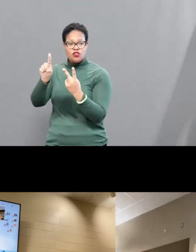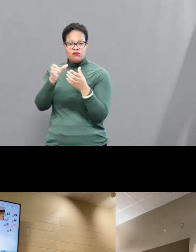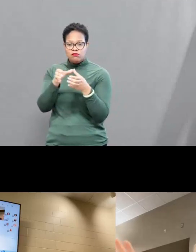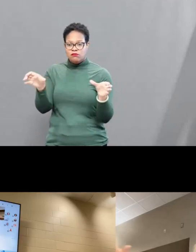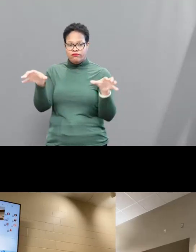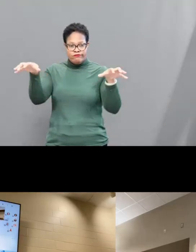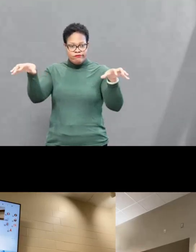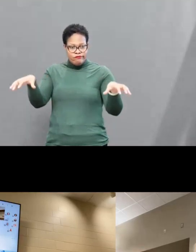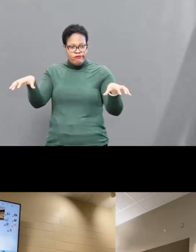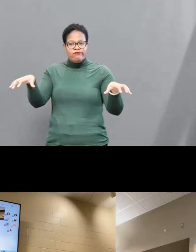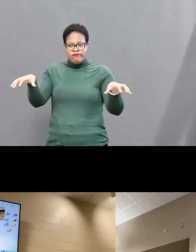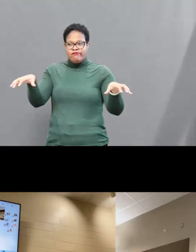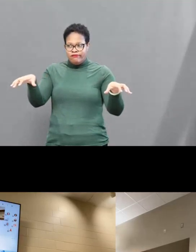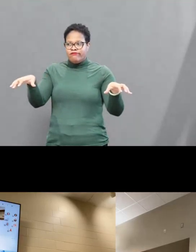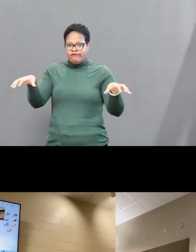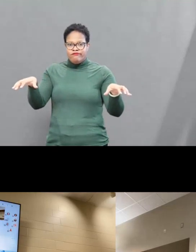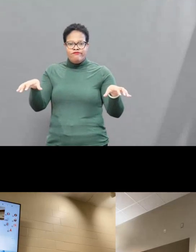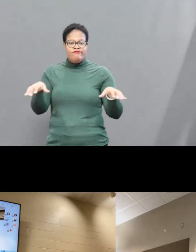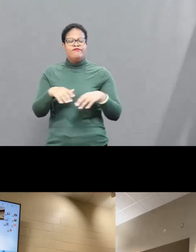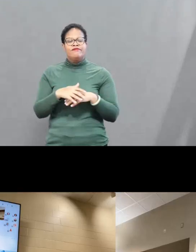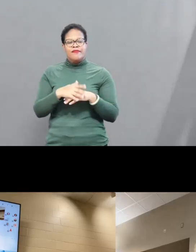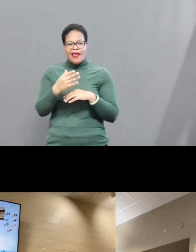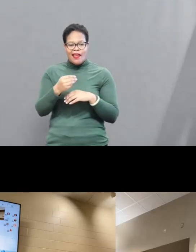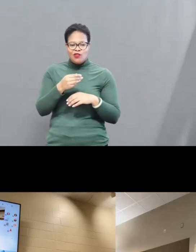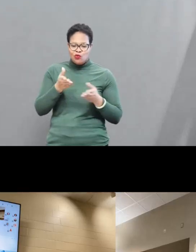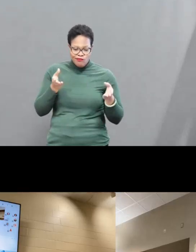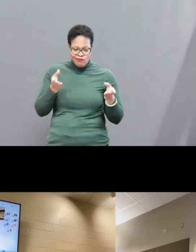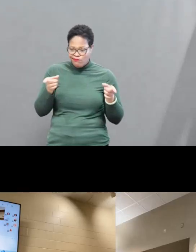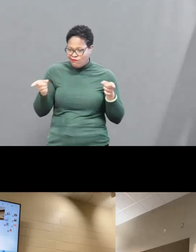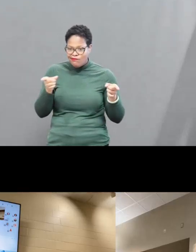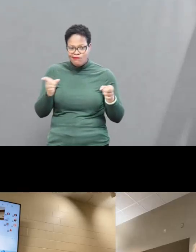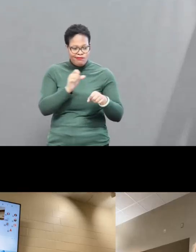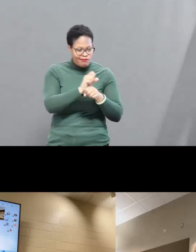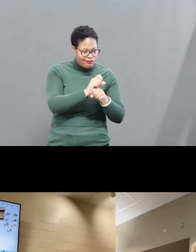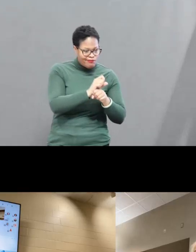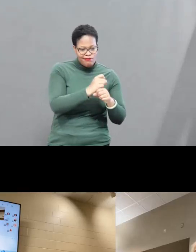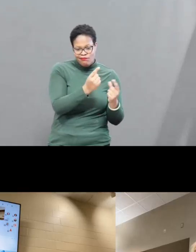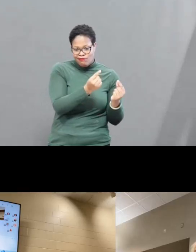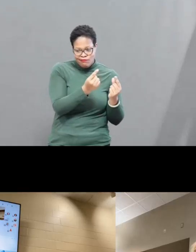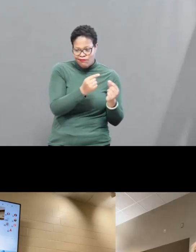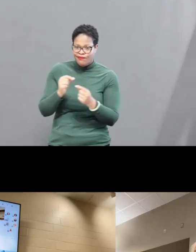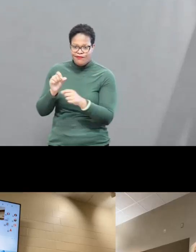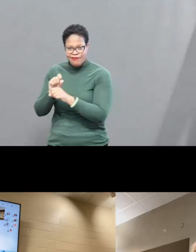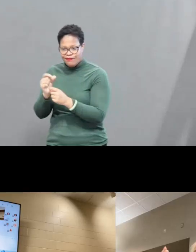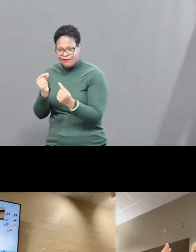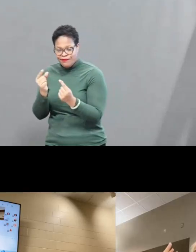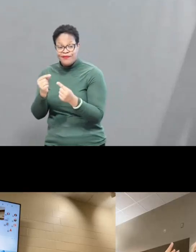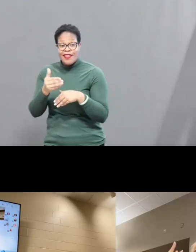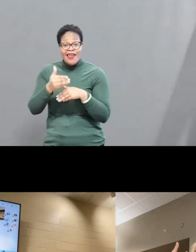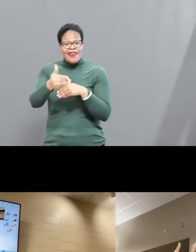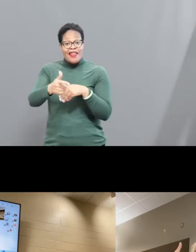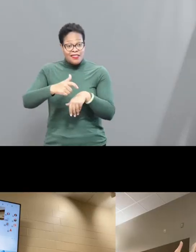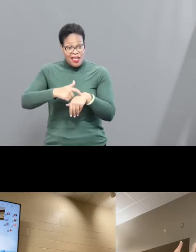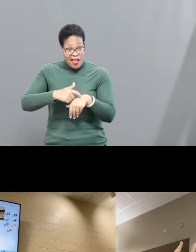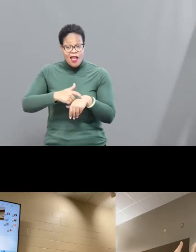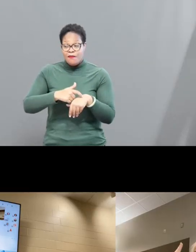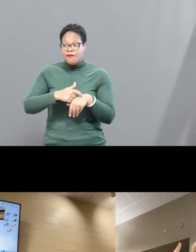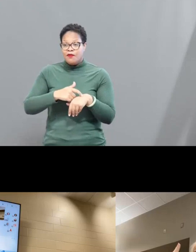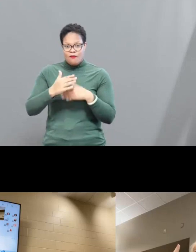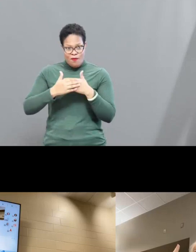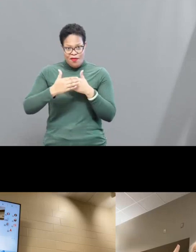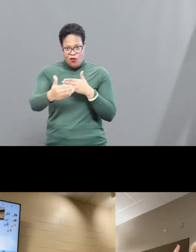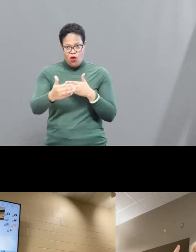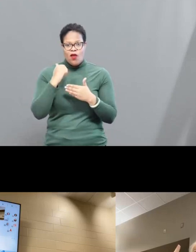and you separated and you went and you worked on those things. Next time, they're breaking it out, and from here on, there'll